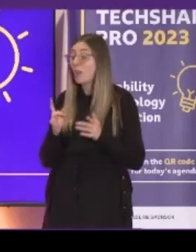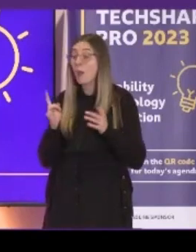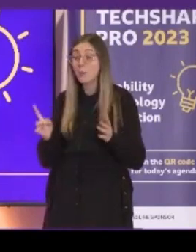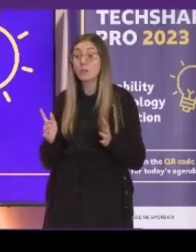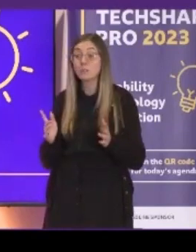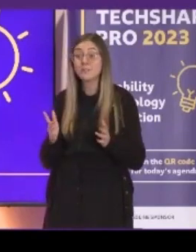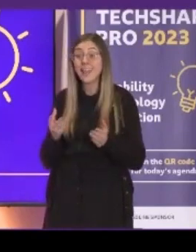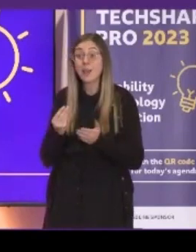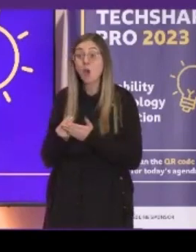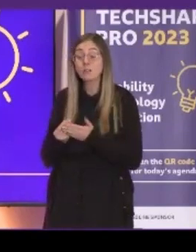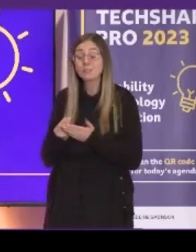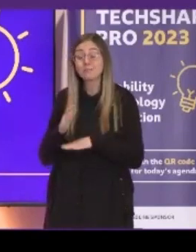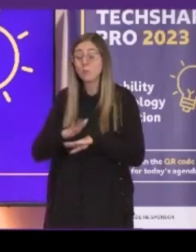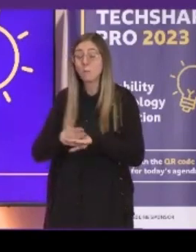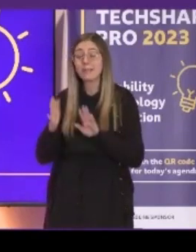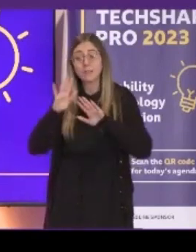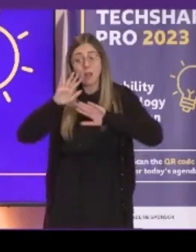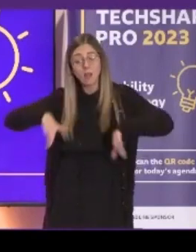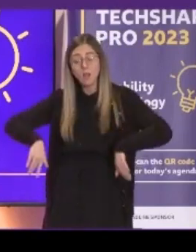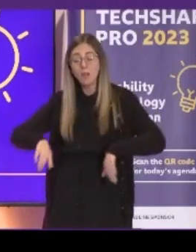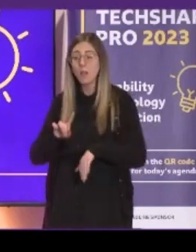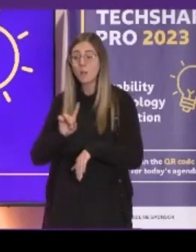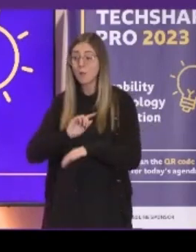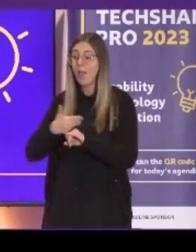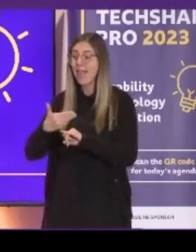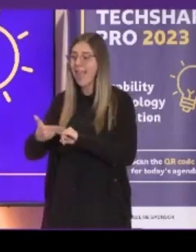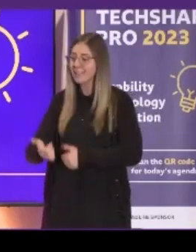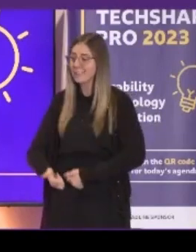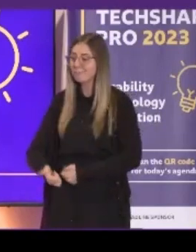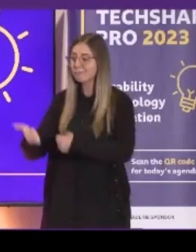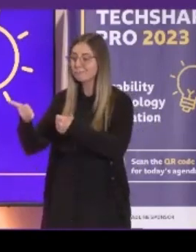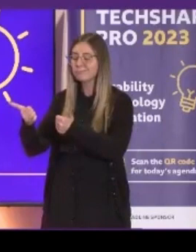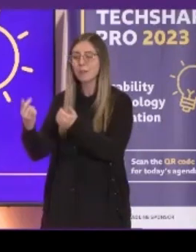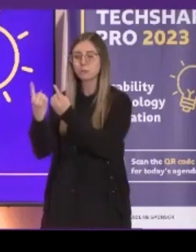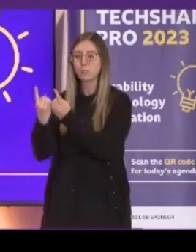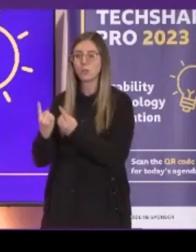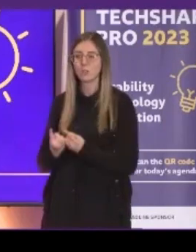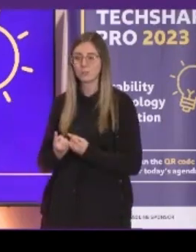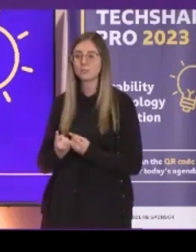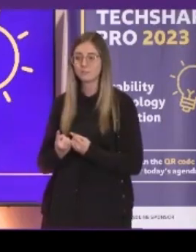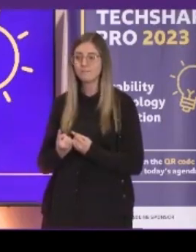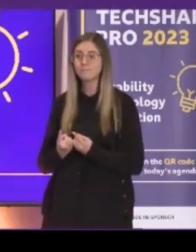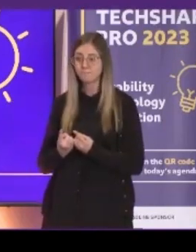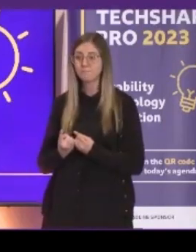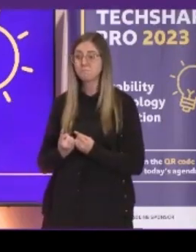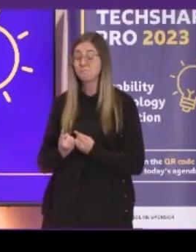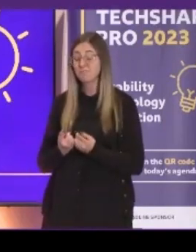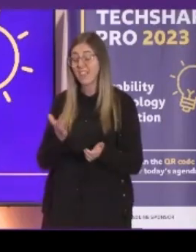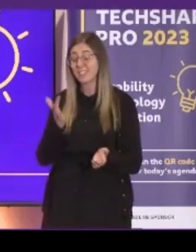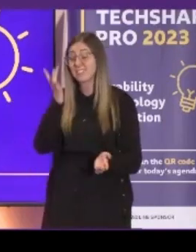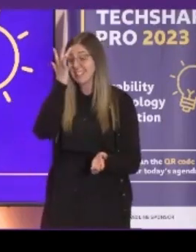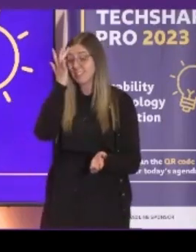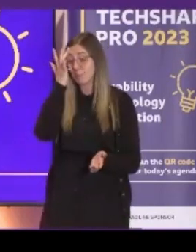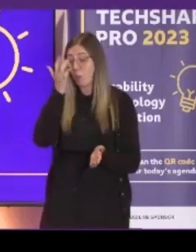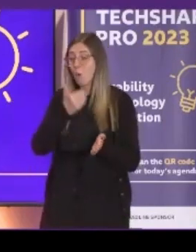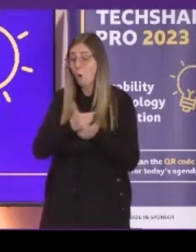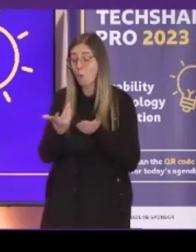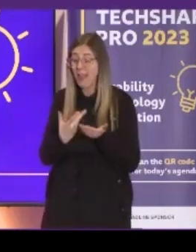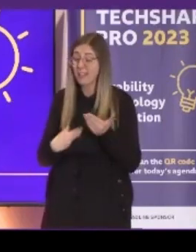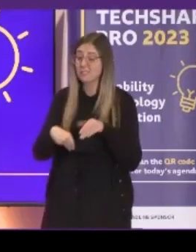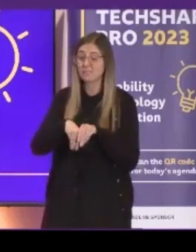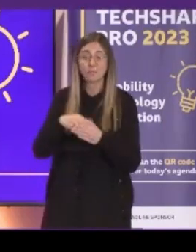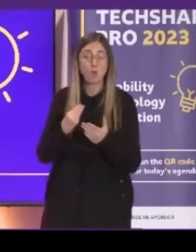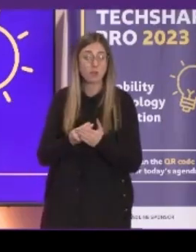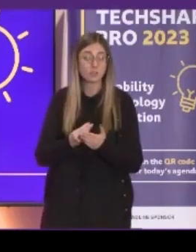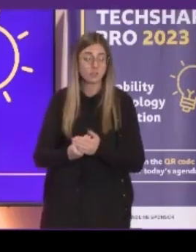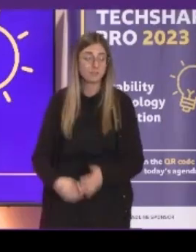better. So yeah, there is a cost involved in it, but I think it's an acceptable cost to do the right thing, really.